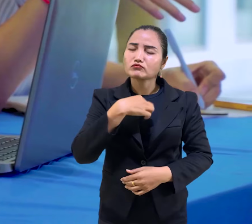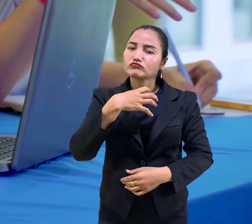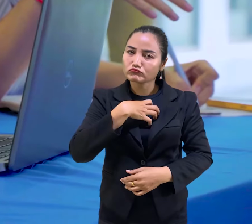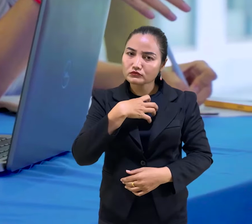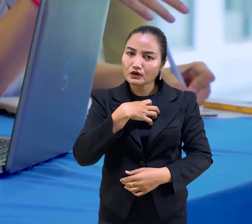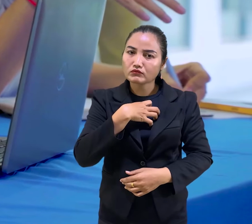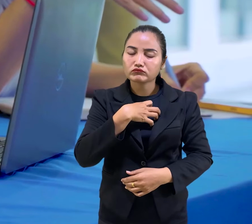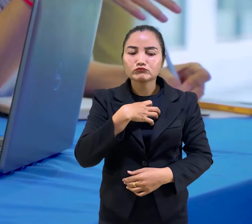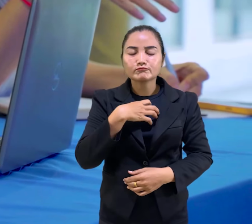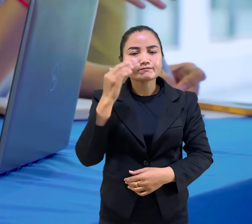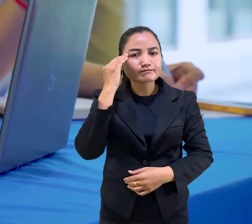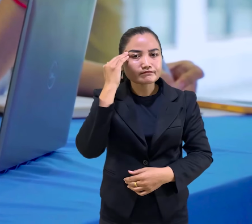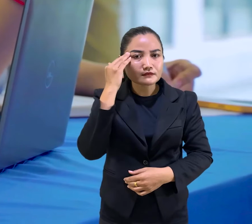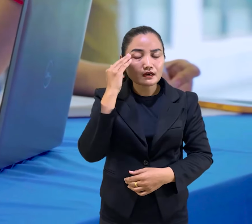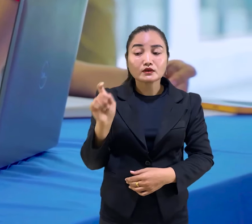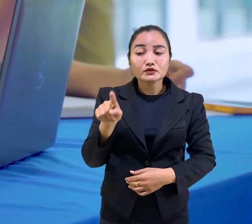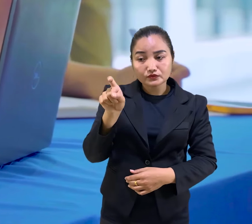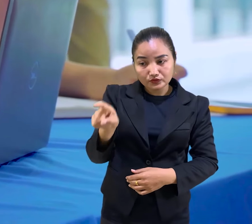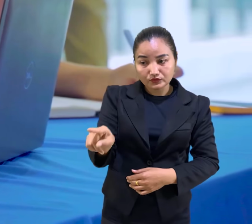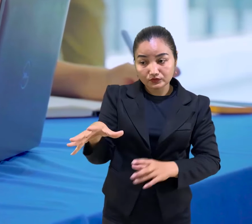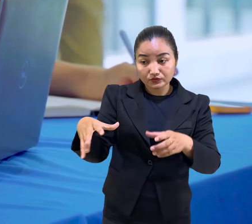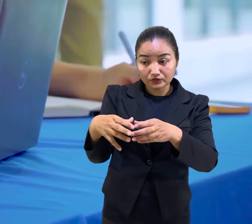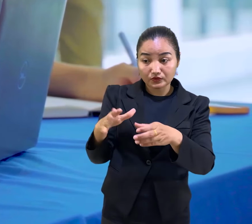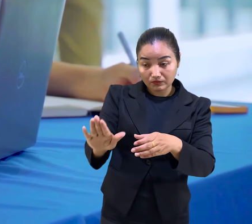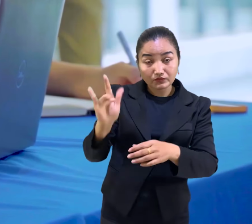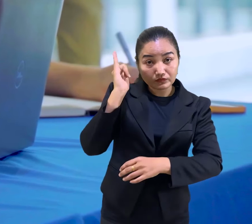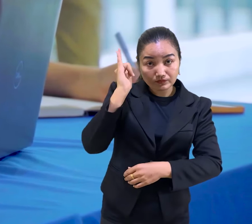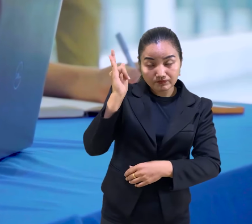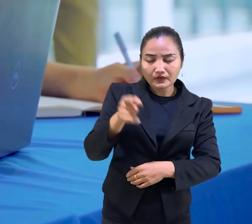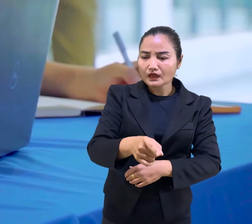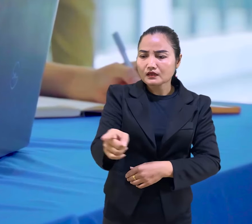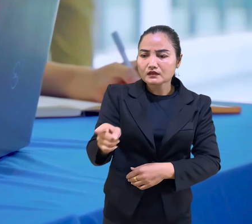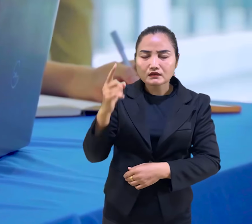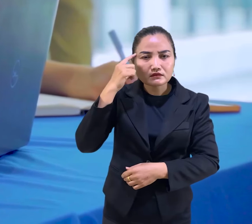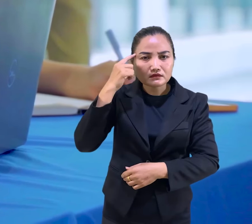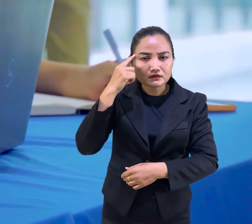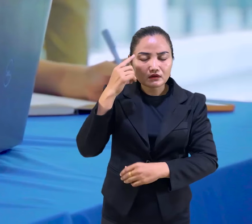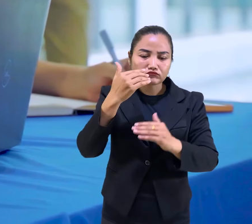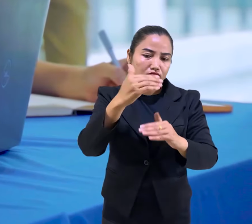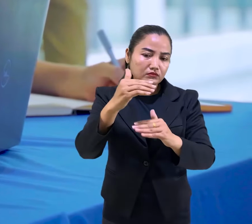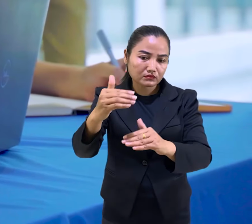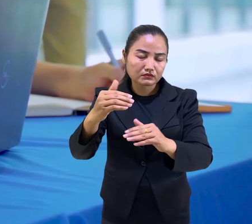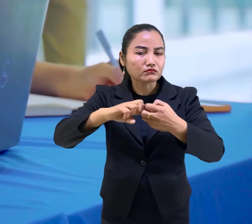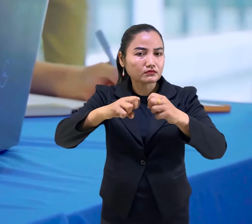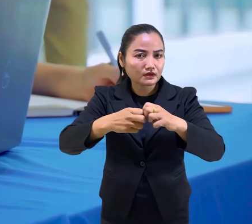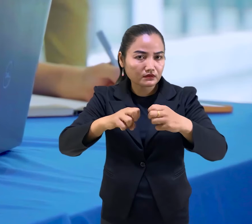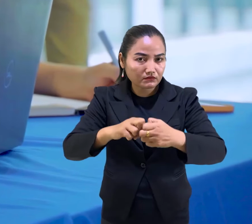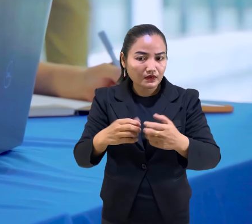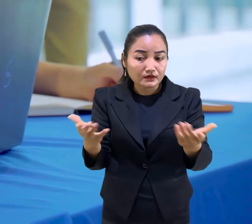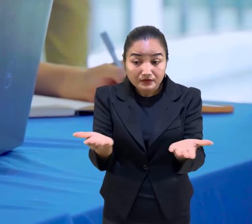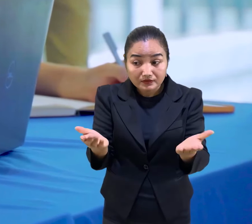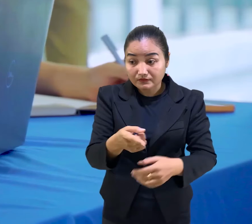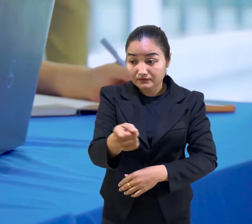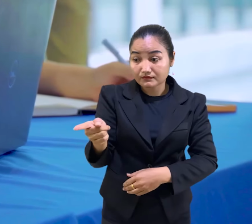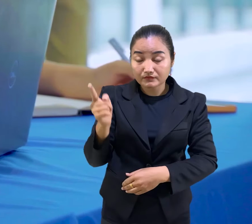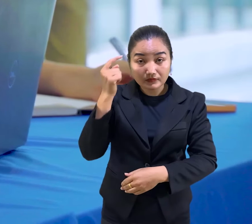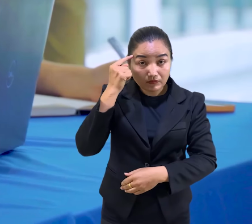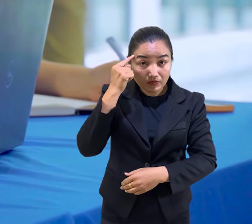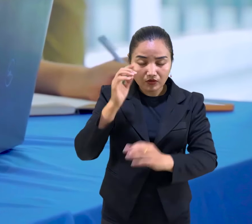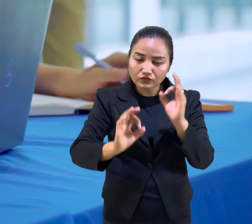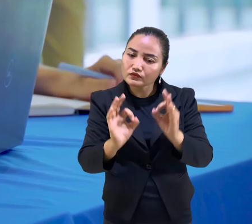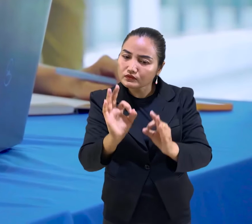data from existing job announcements on newspapers, on websites?